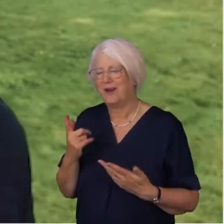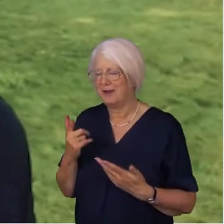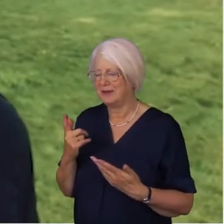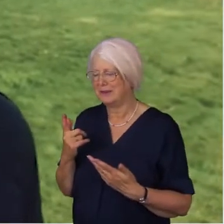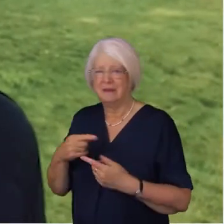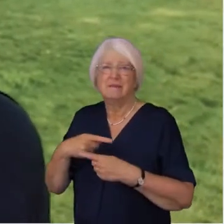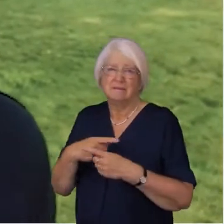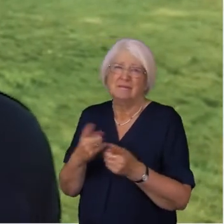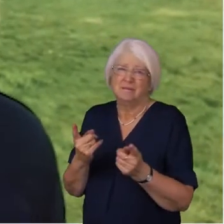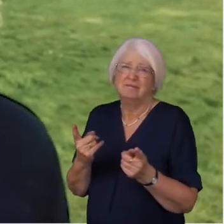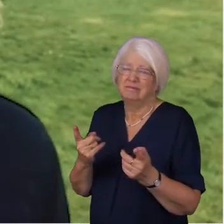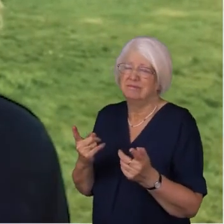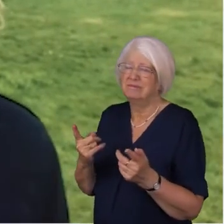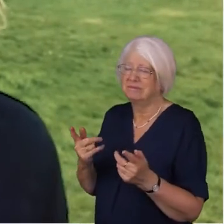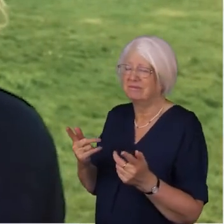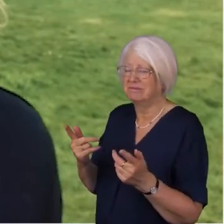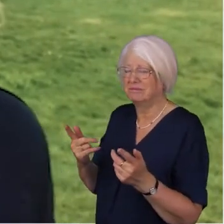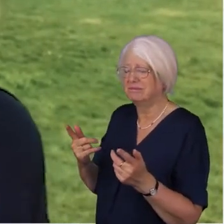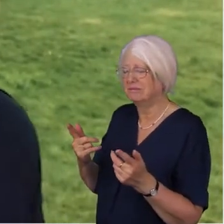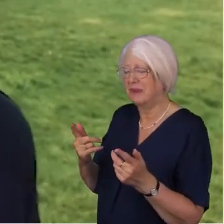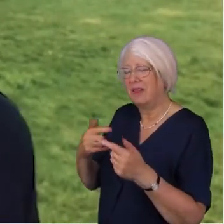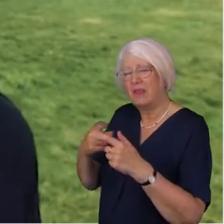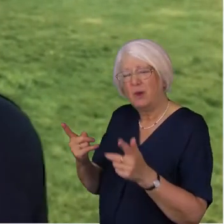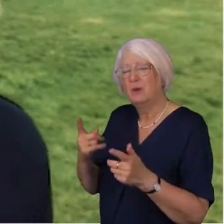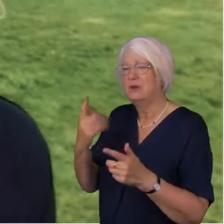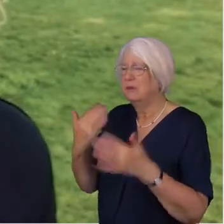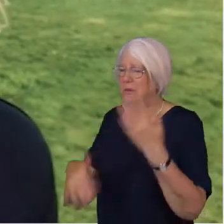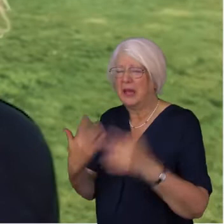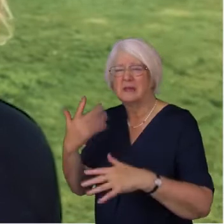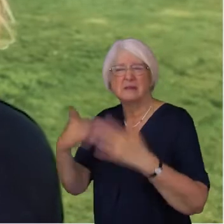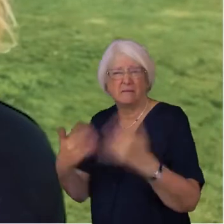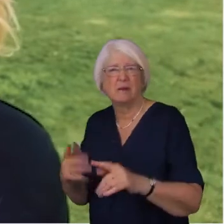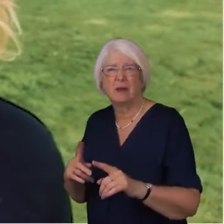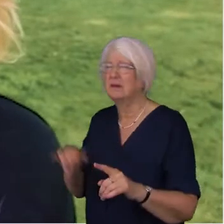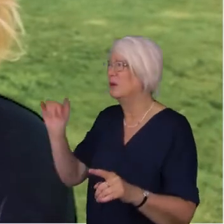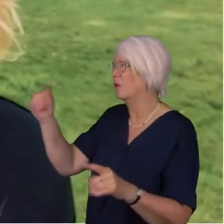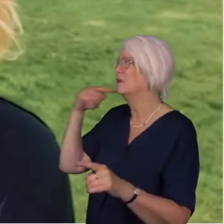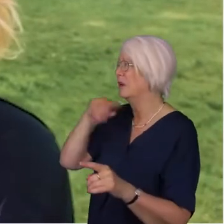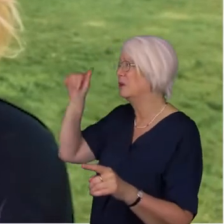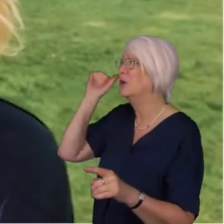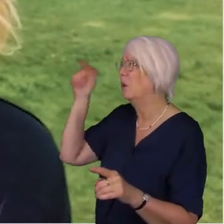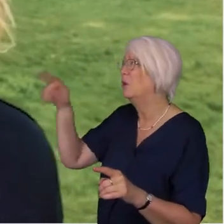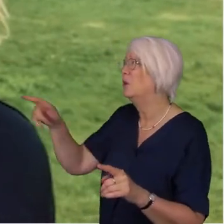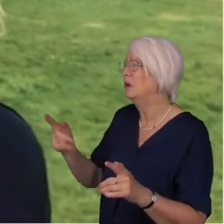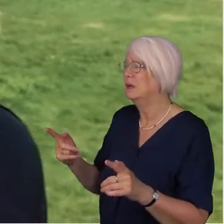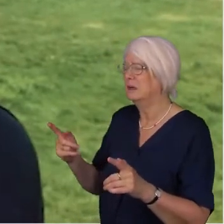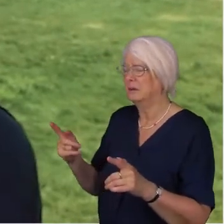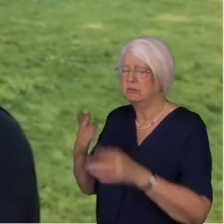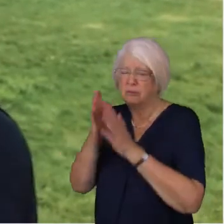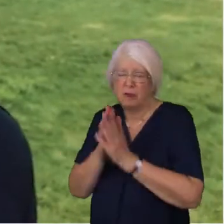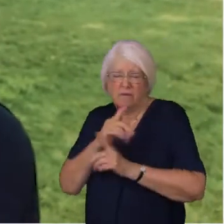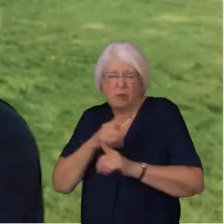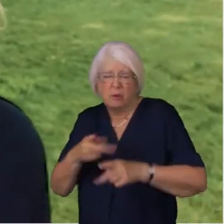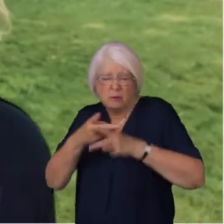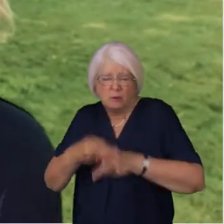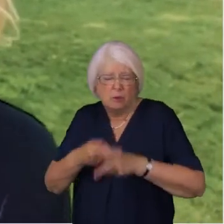spirit of healing on those who are in pain. And you pray for those who look after sick and dying, that your strength will run through your